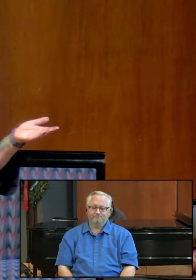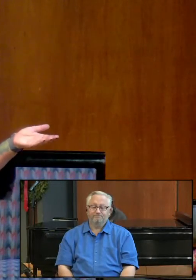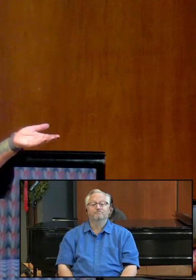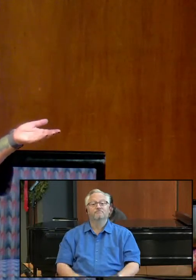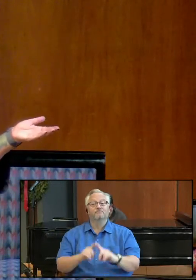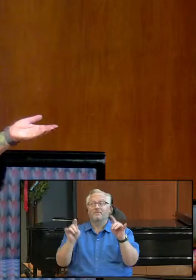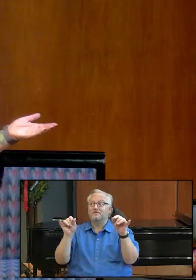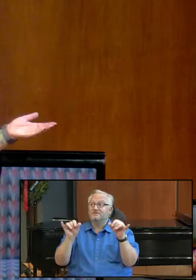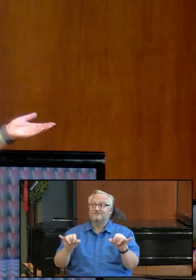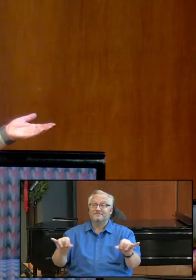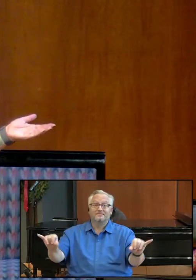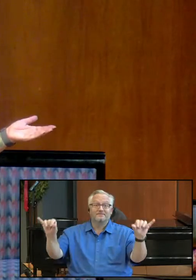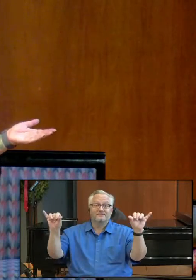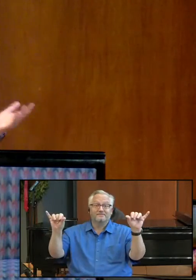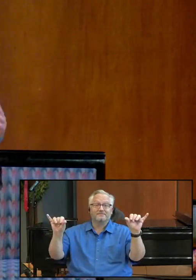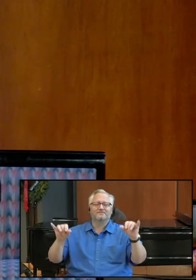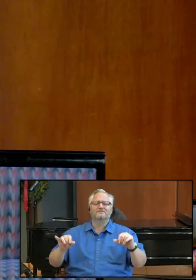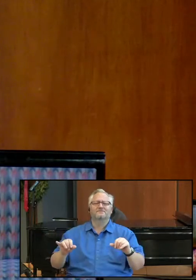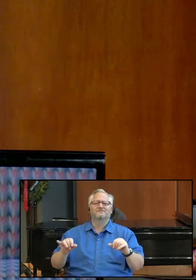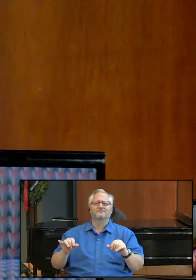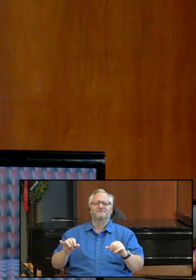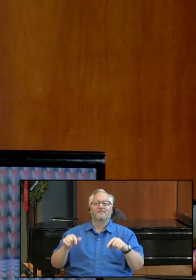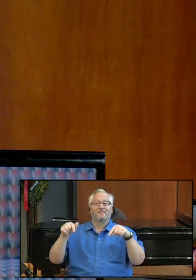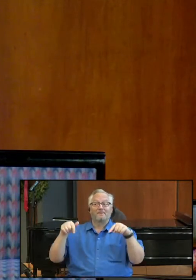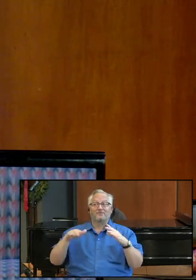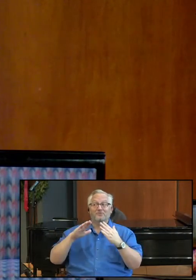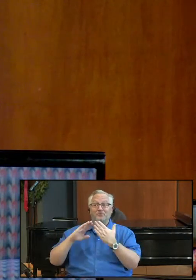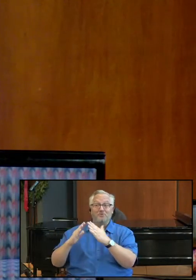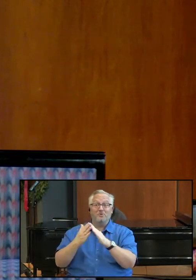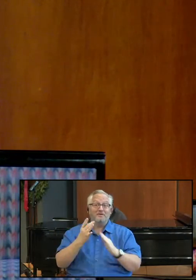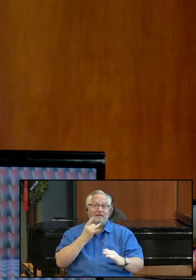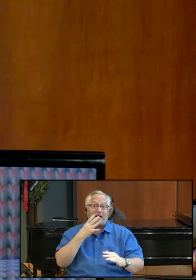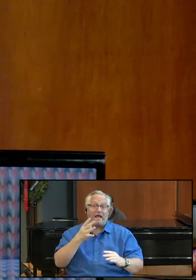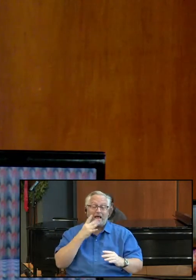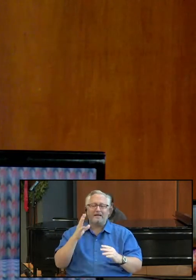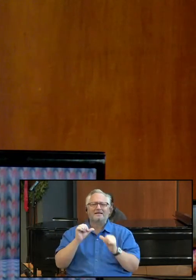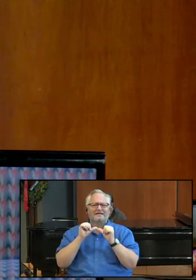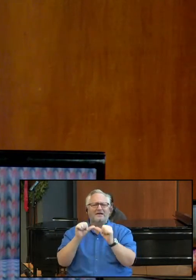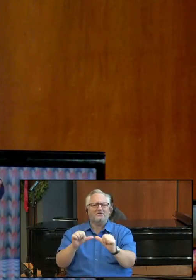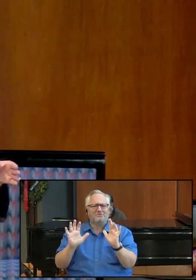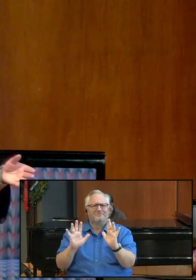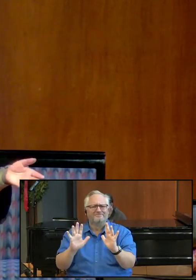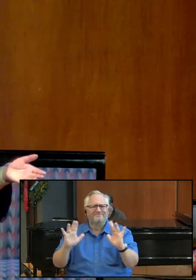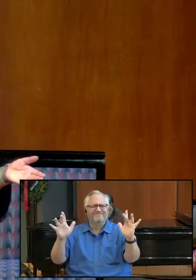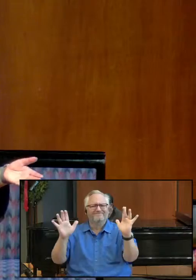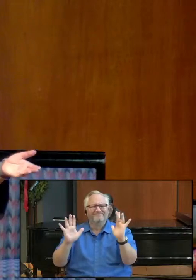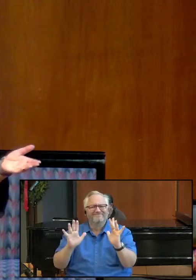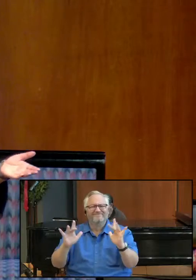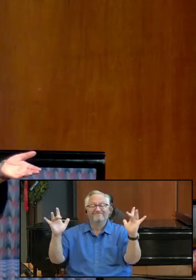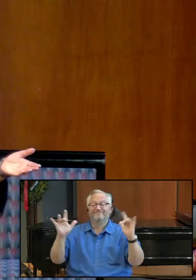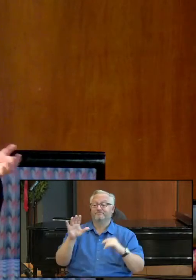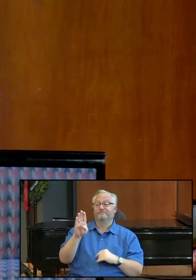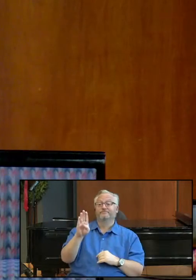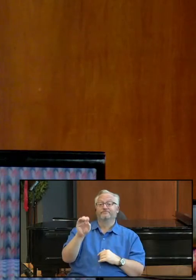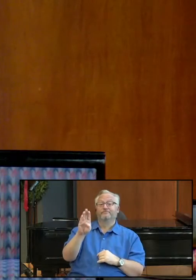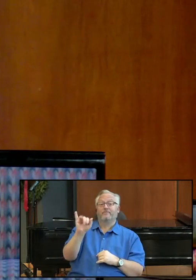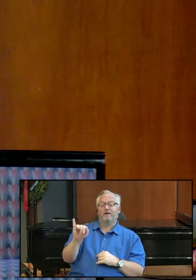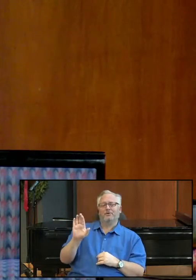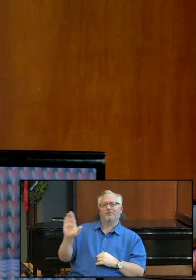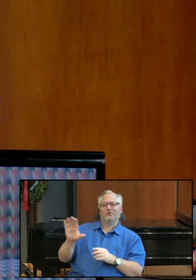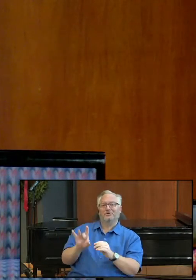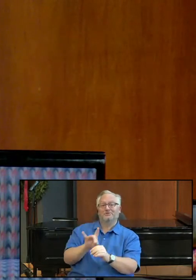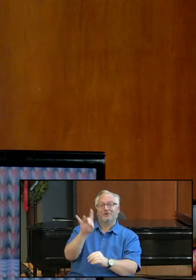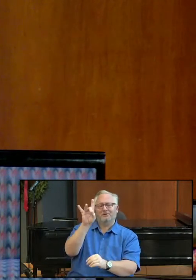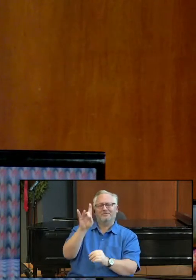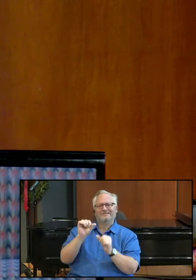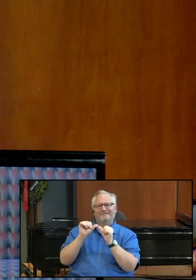And yet, the light of this community continues, and Bobby's spirit lives on in